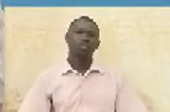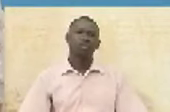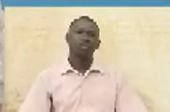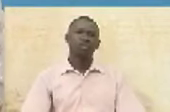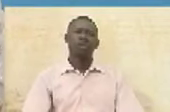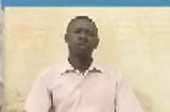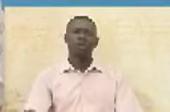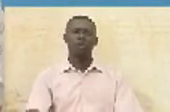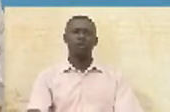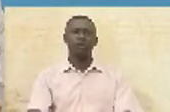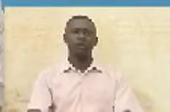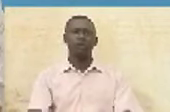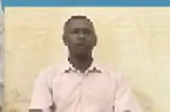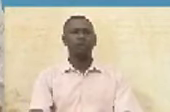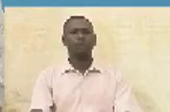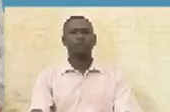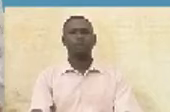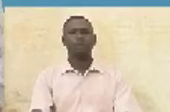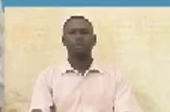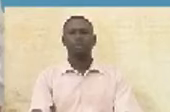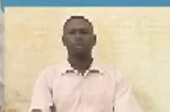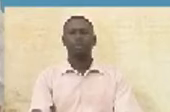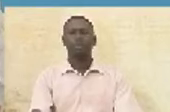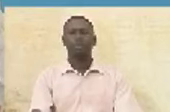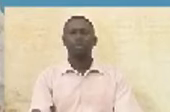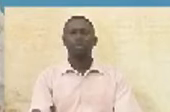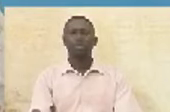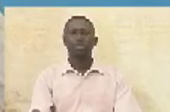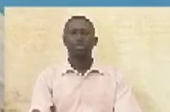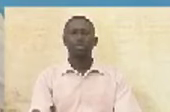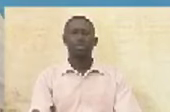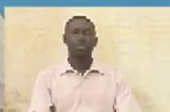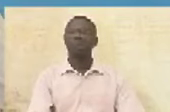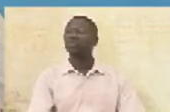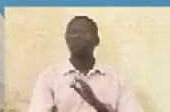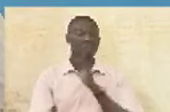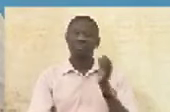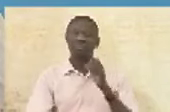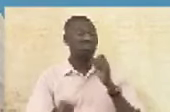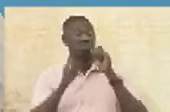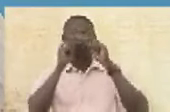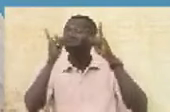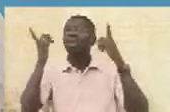nyaadi la akete fe nyaadi le ha akete mbul ja kalonti. This is really surprising.